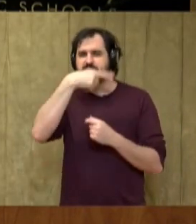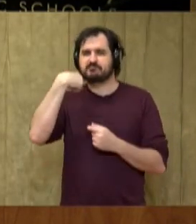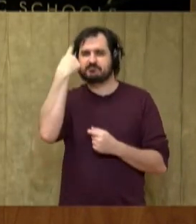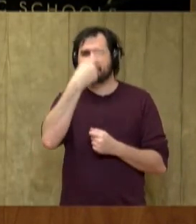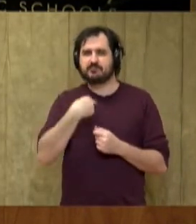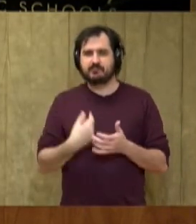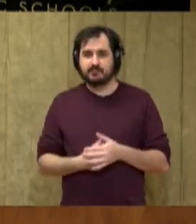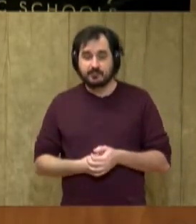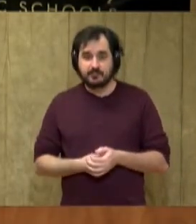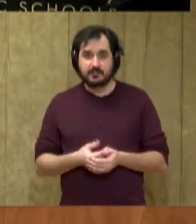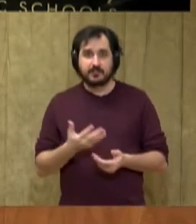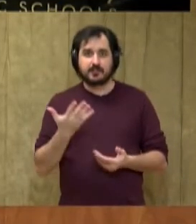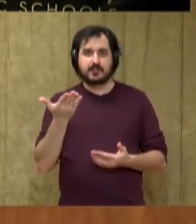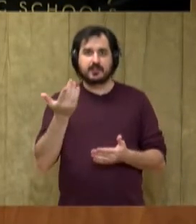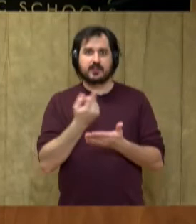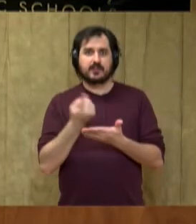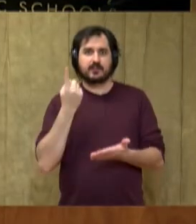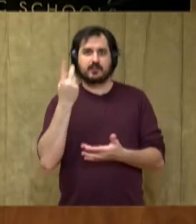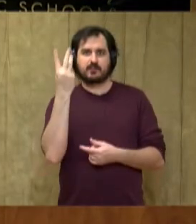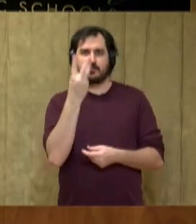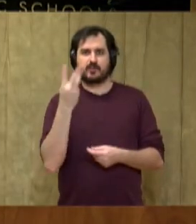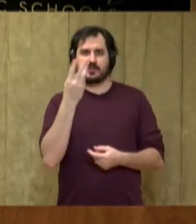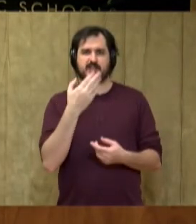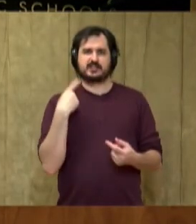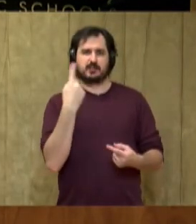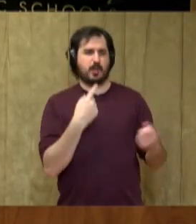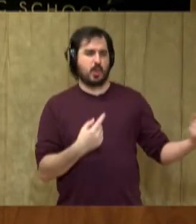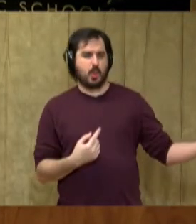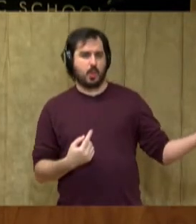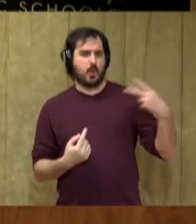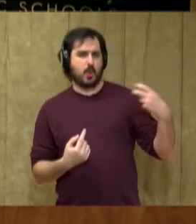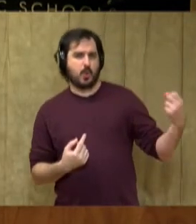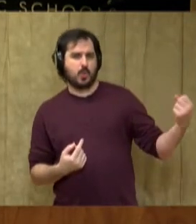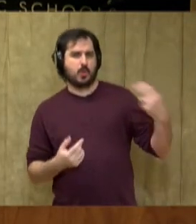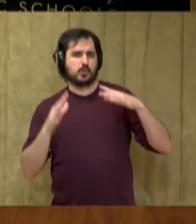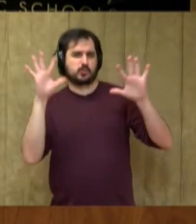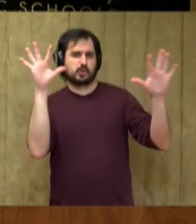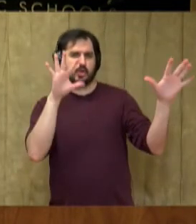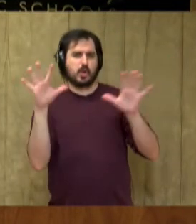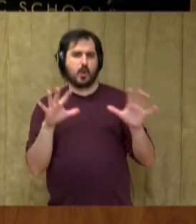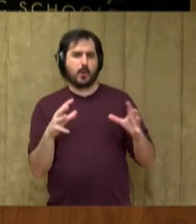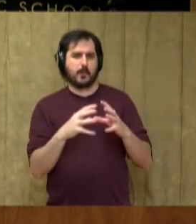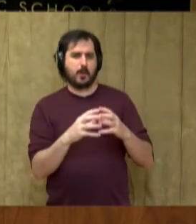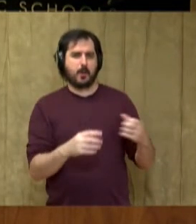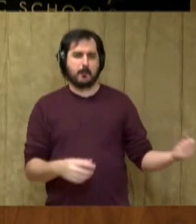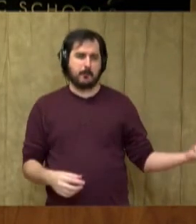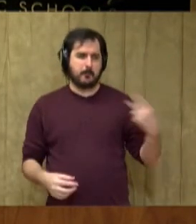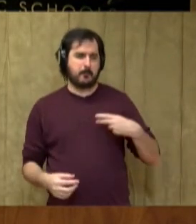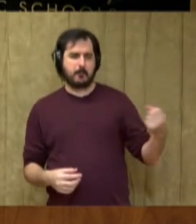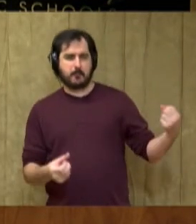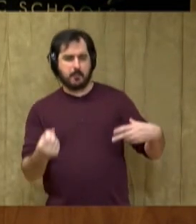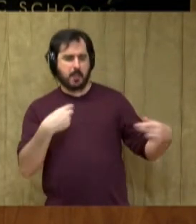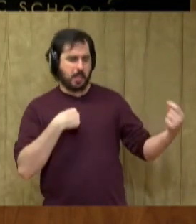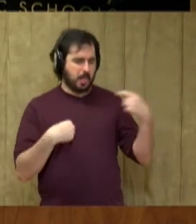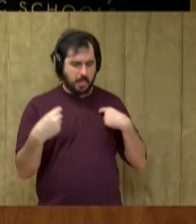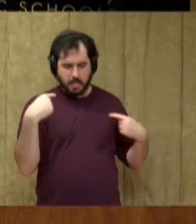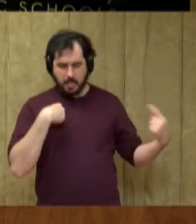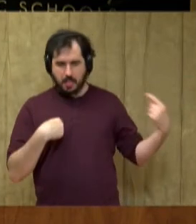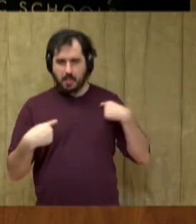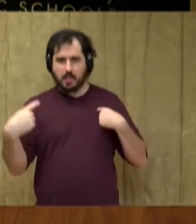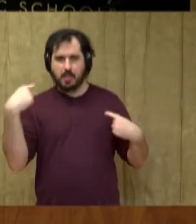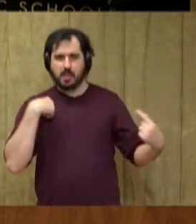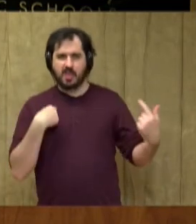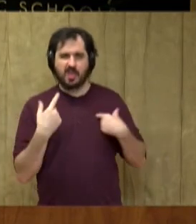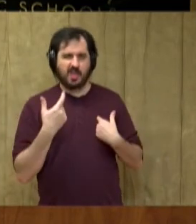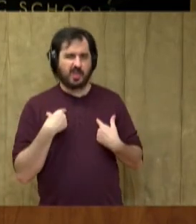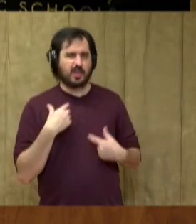hard rocks in them. I'm so tired of hearing them gripe. They complain openly about paying taxes. Do they not realize that taxes